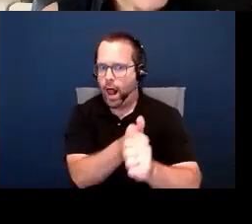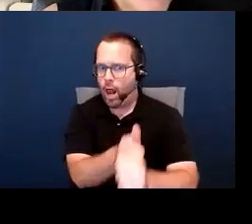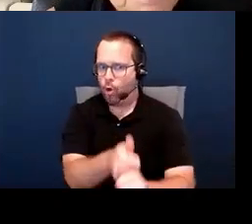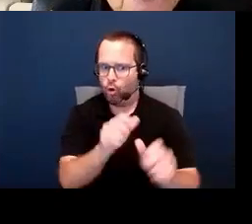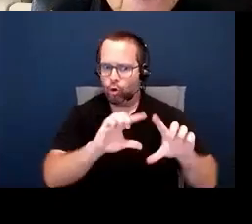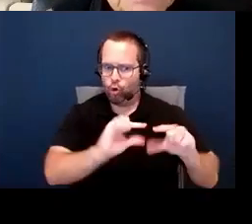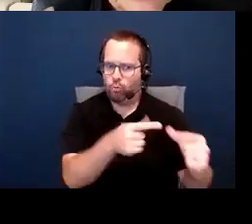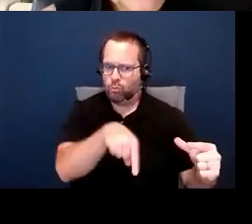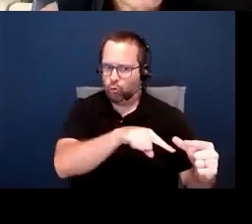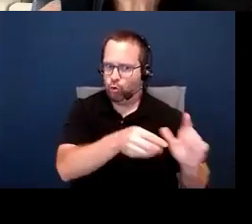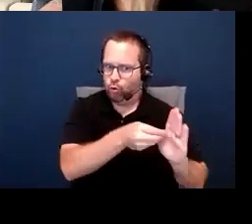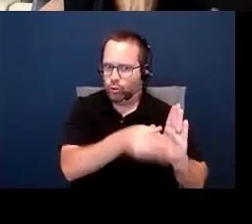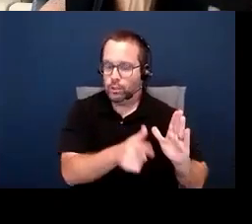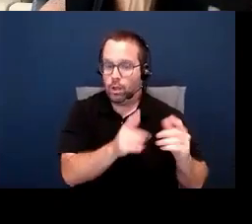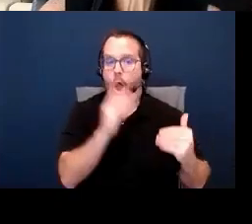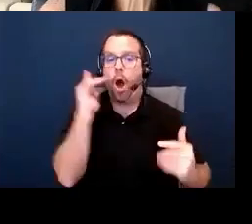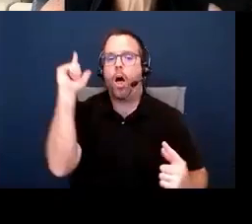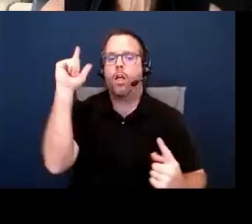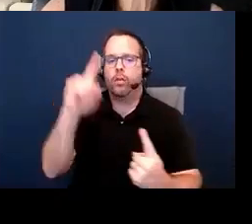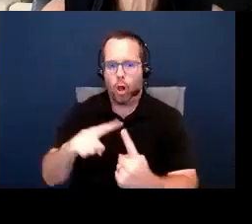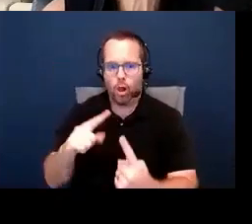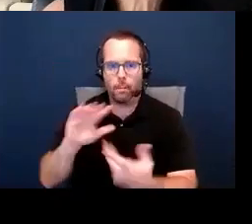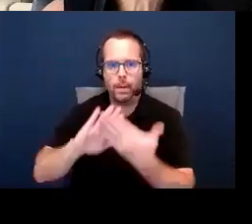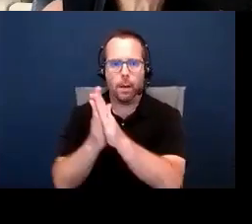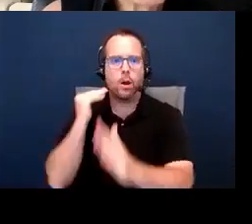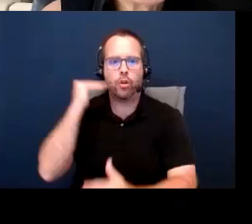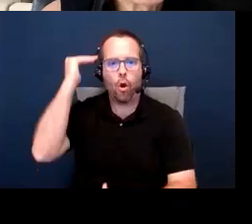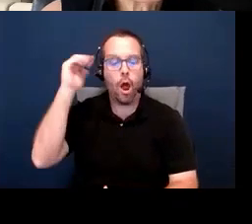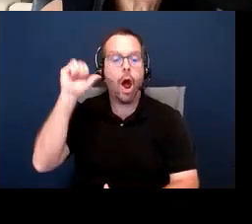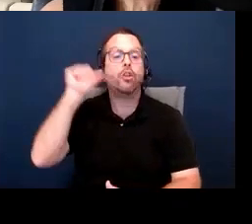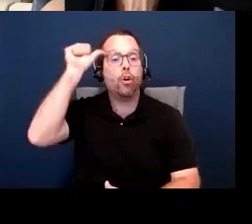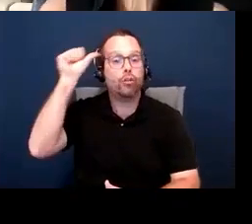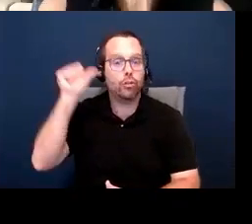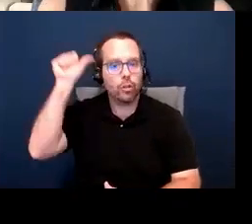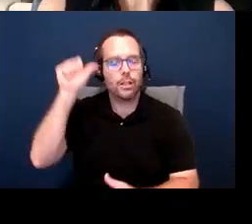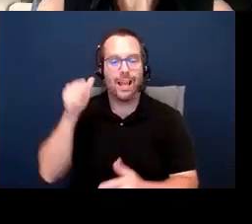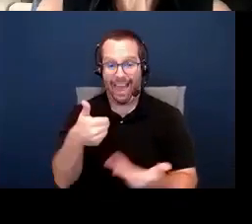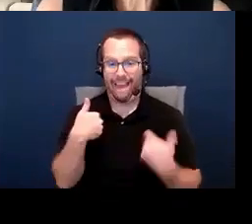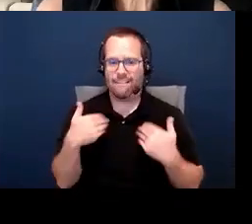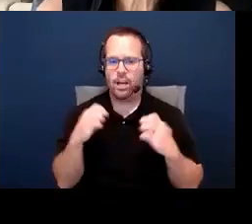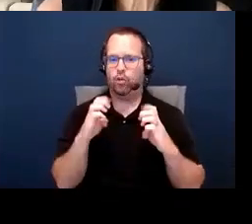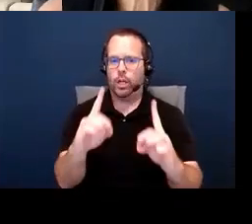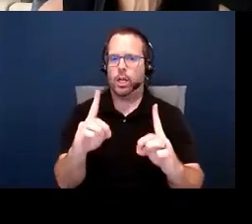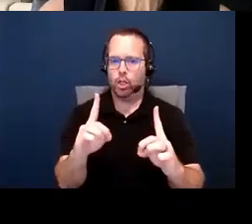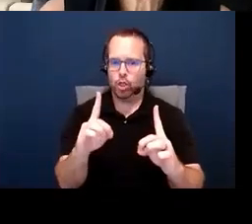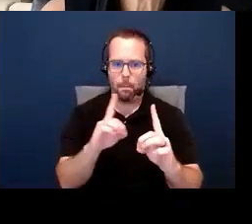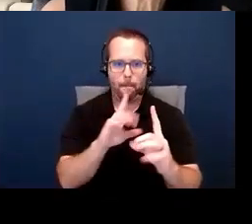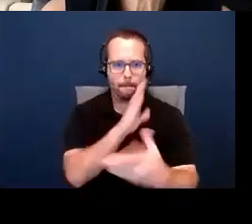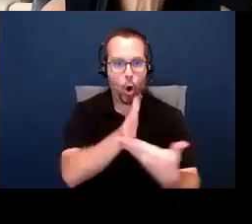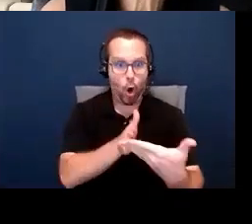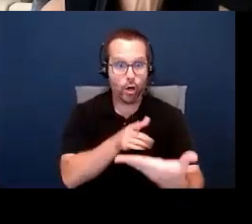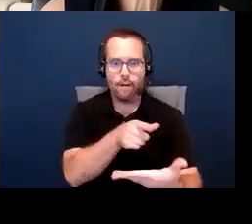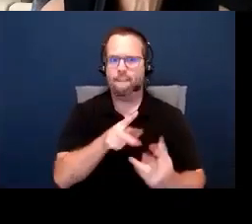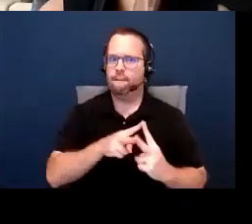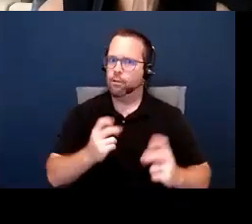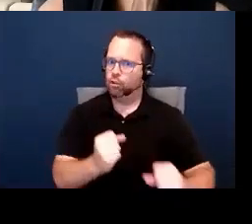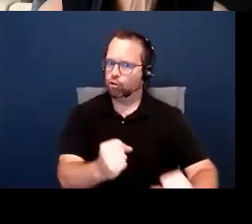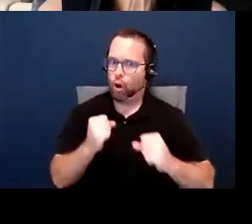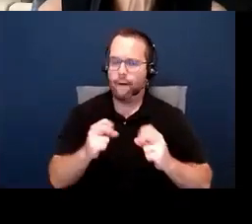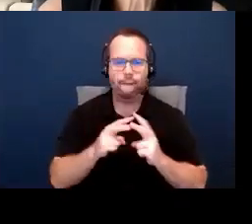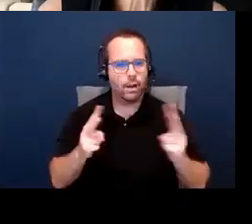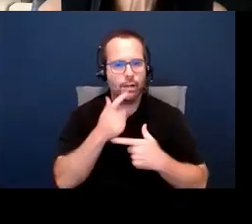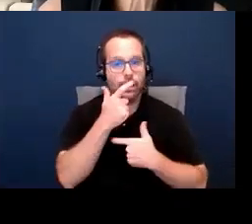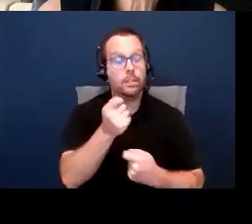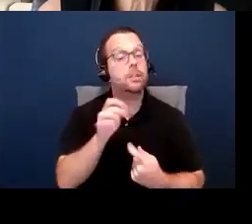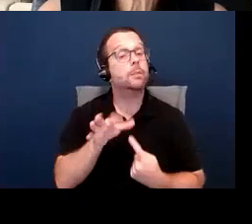of that particular study is that it has an education component that is really very strong and very interesting, especially as